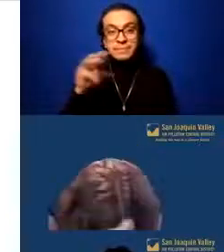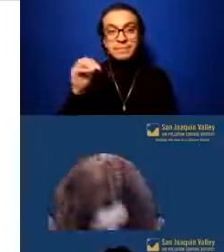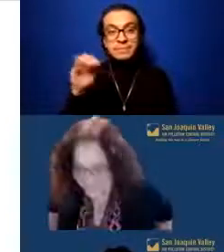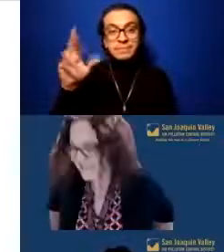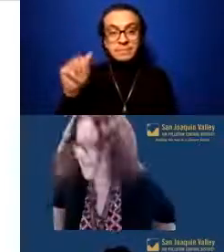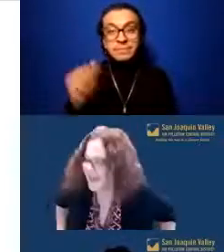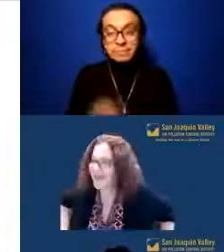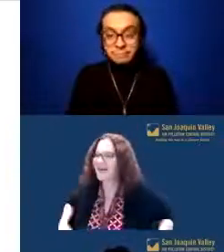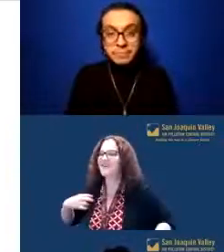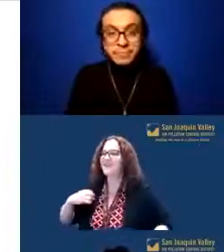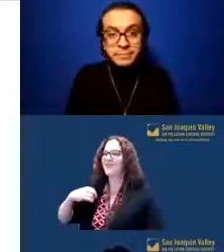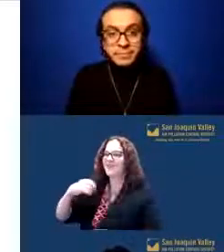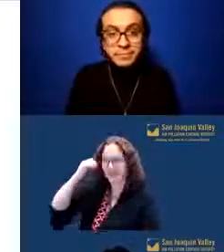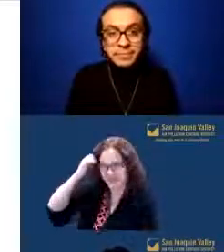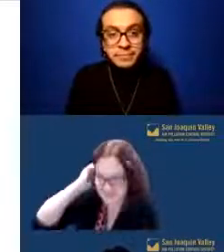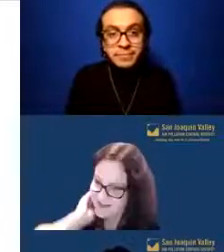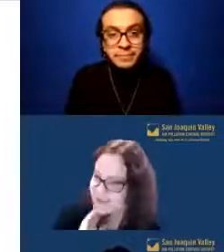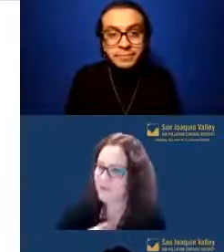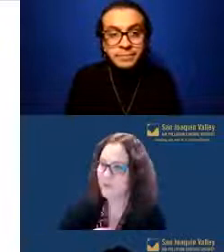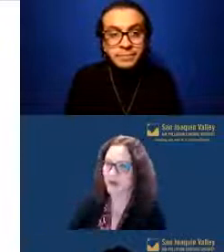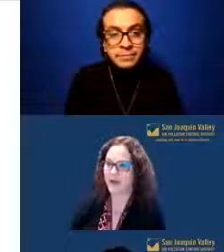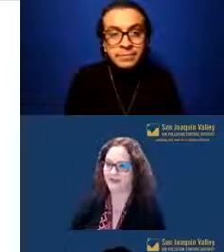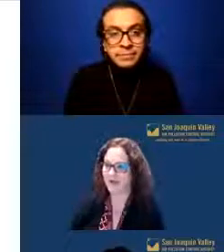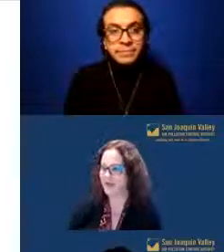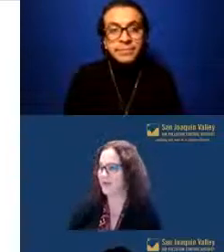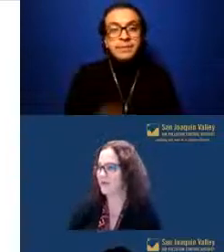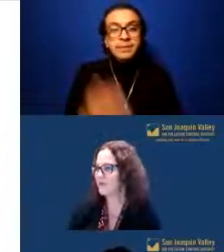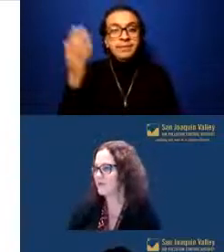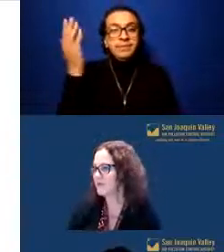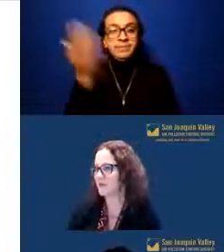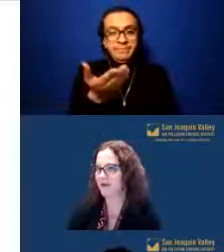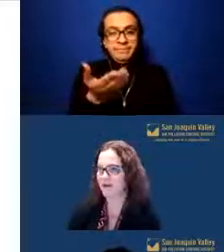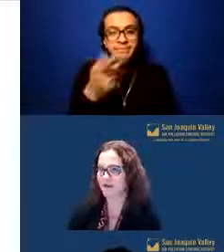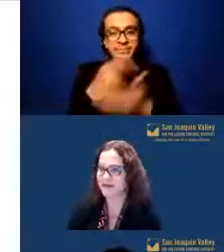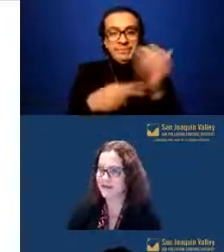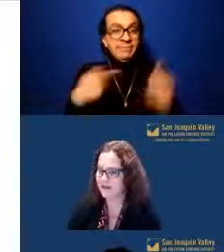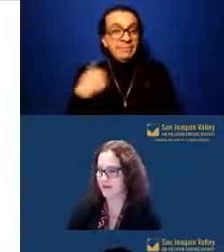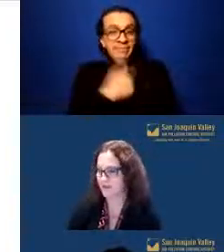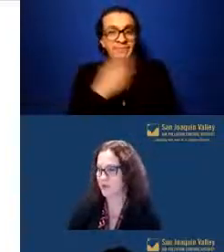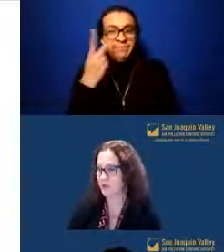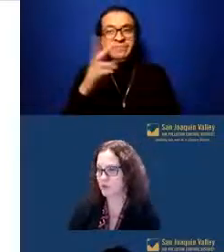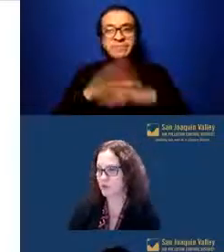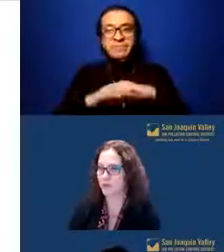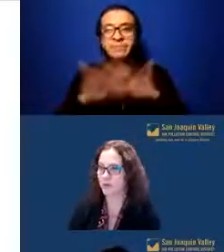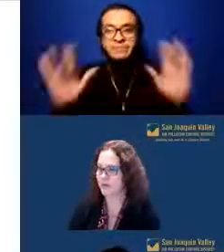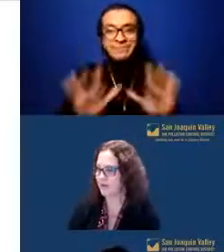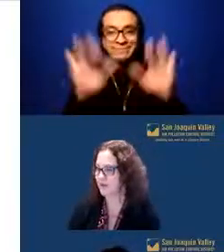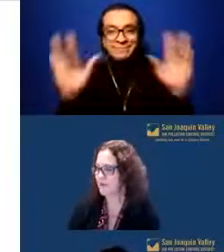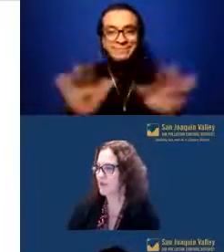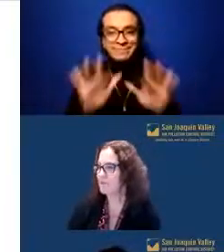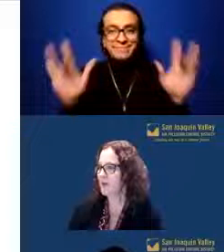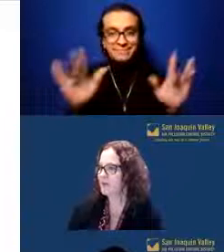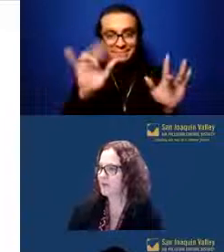Cool. So this is what those of us that log in on a desktop usually will